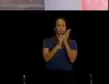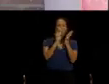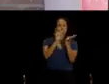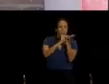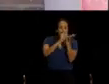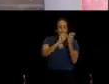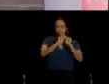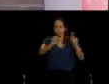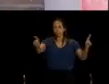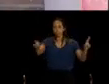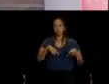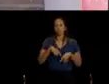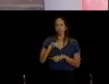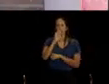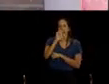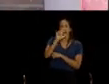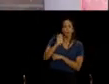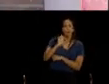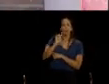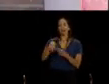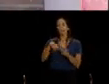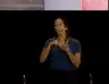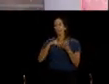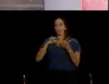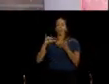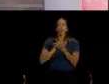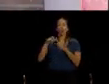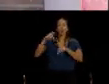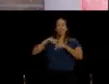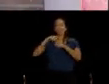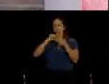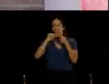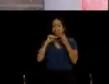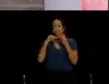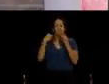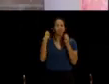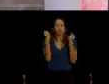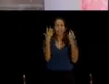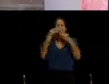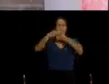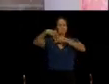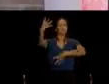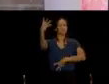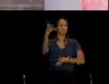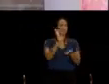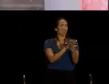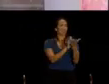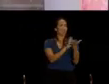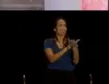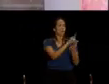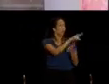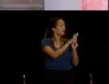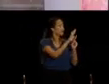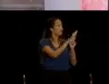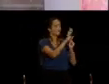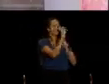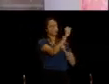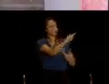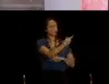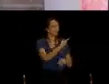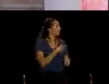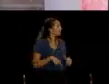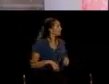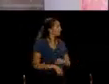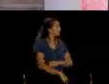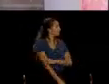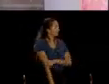Elle, Harper's Bazaar, and the New York Times, among others. A round of applause just for that.